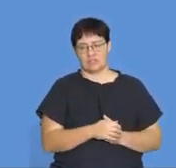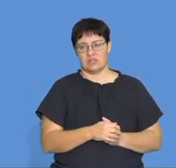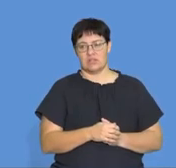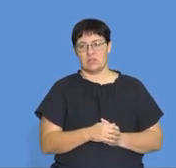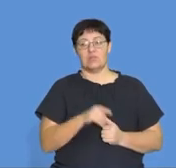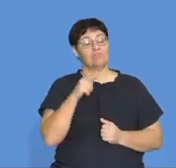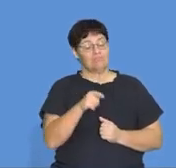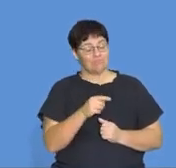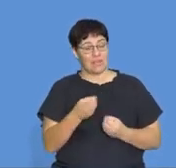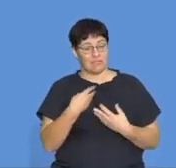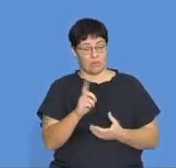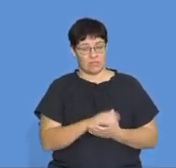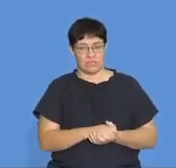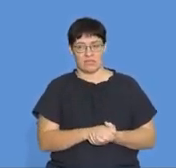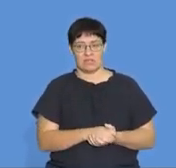So this will give me